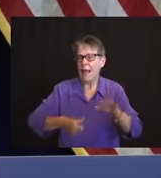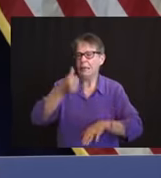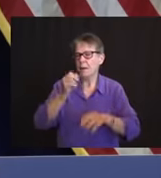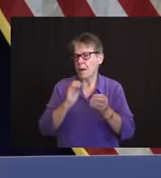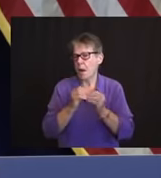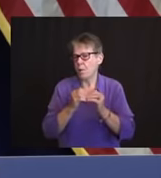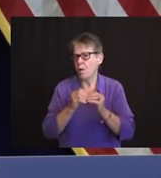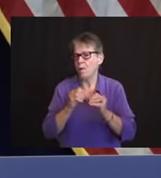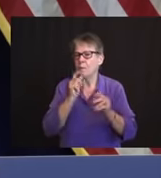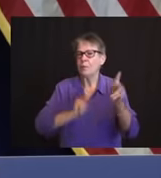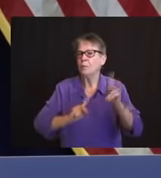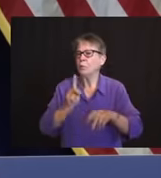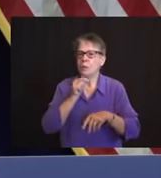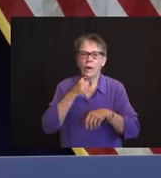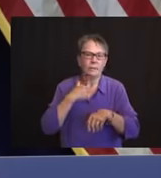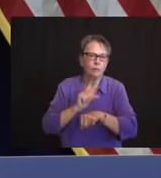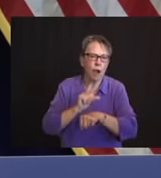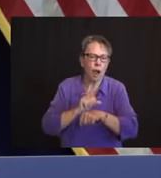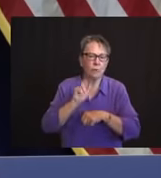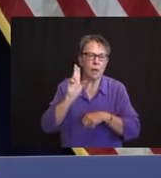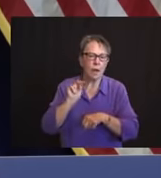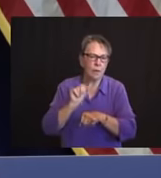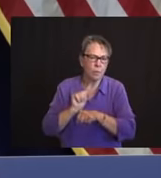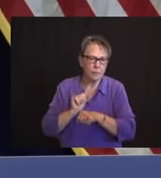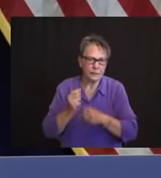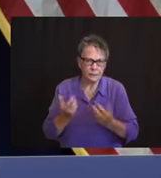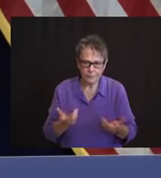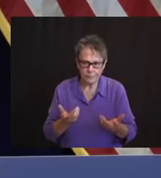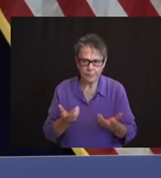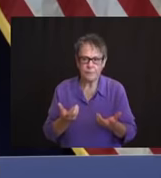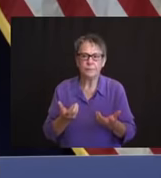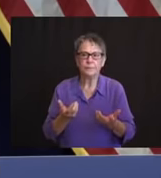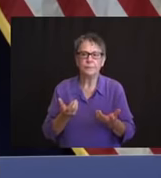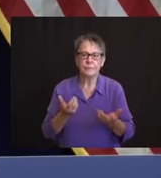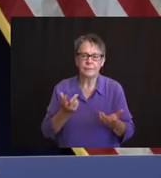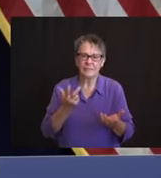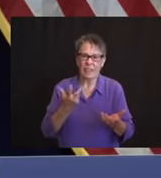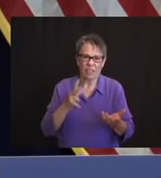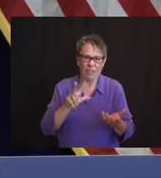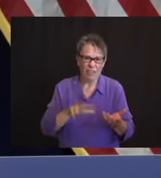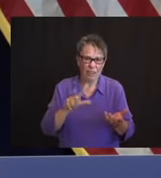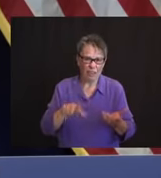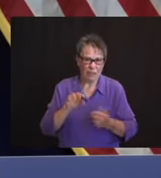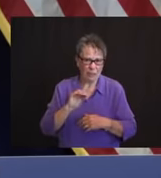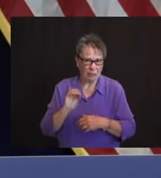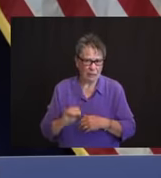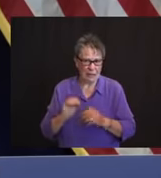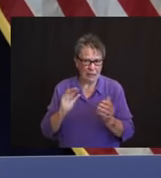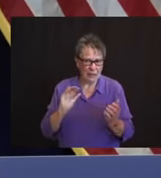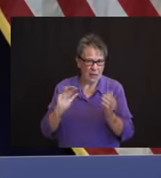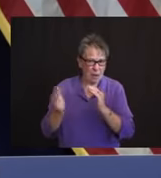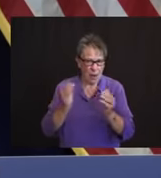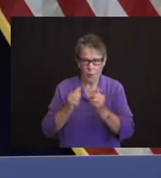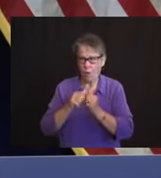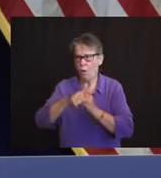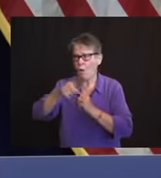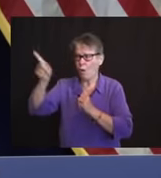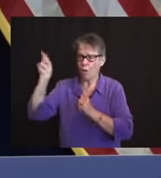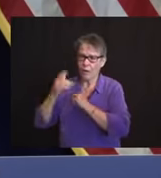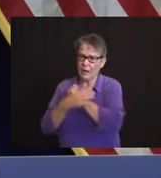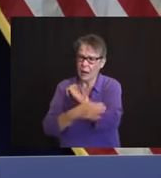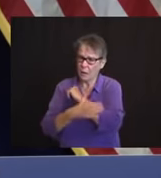33.3%, more than any other county in New Jersey. Atlantic City, by far, has the highest